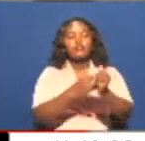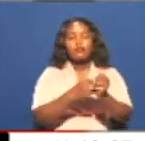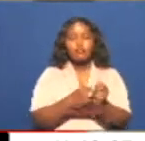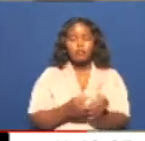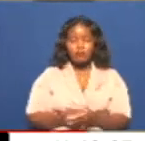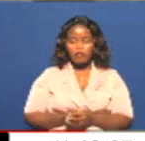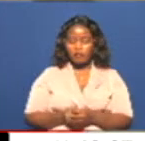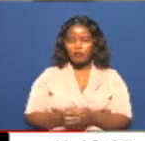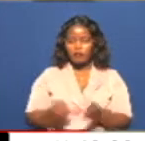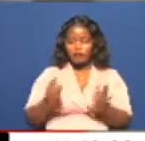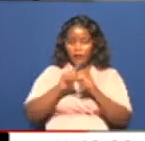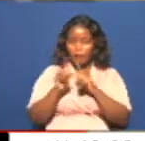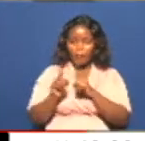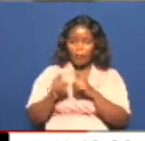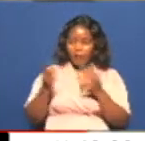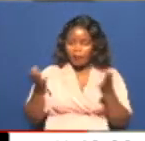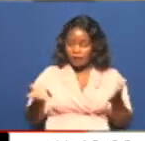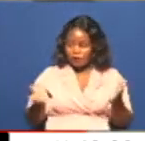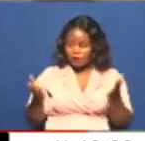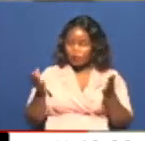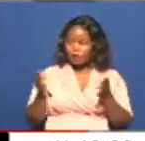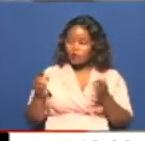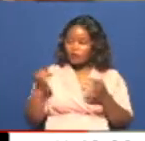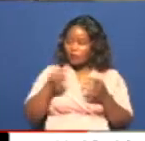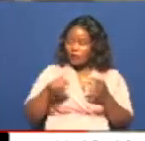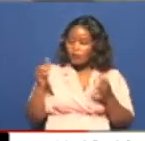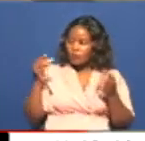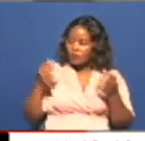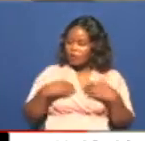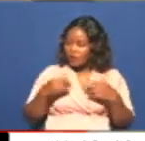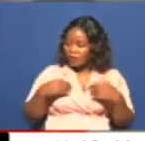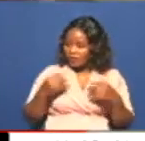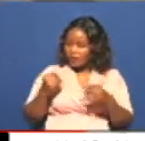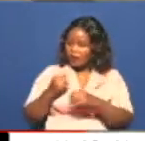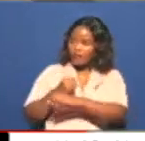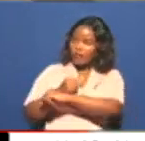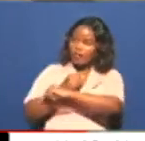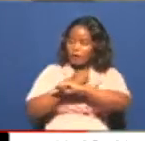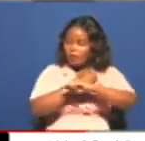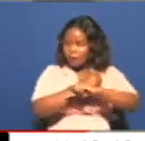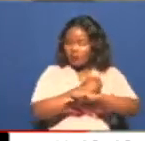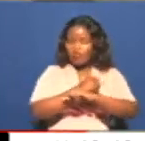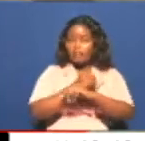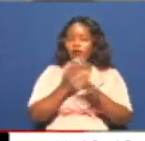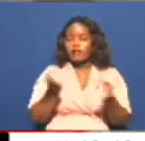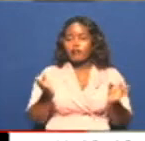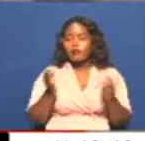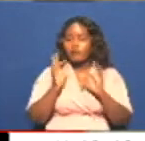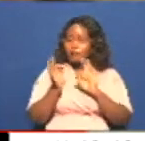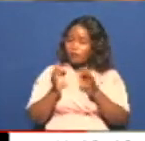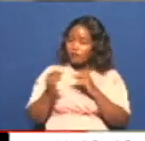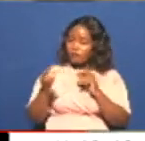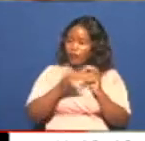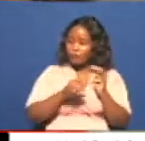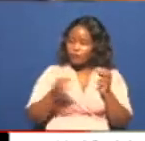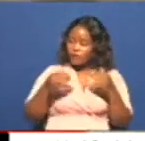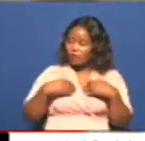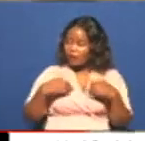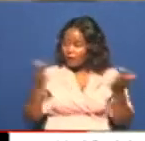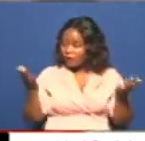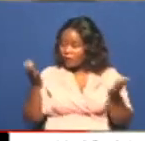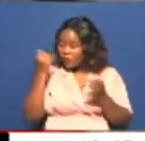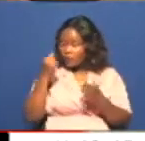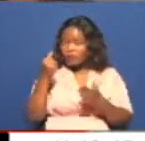like you get into the same predicament that the first government after independence found itself in, because they were fighting for